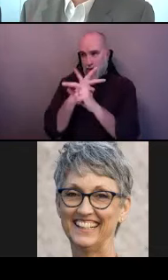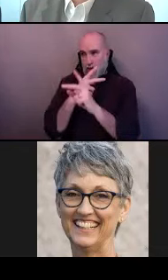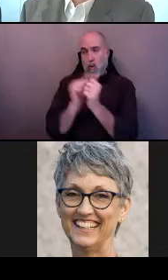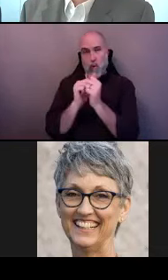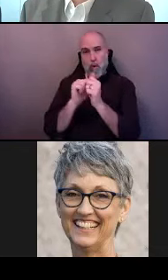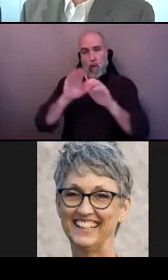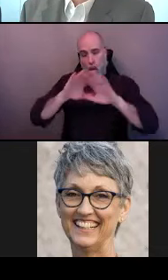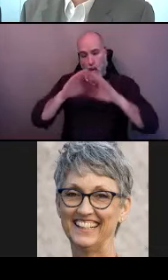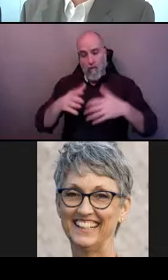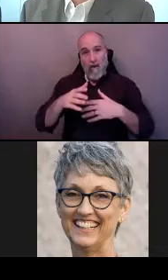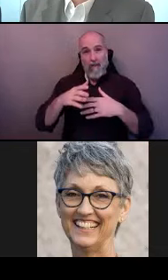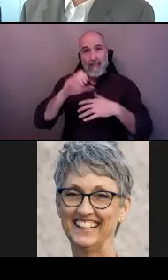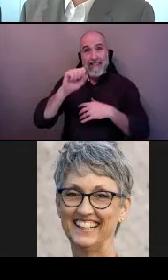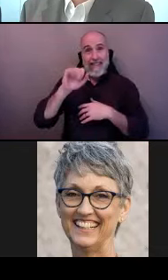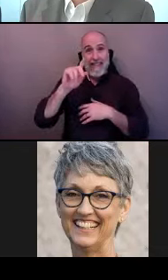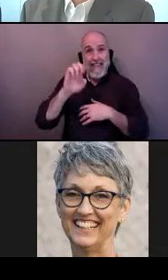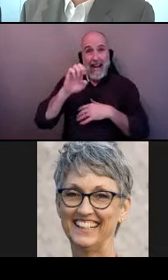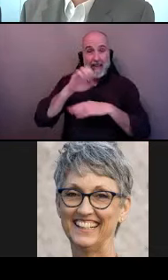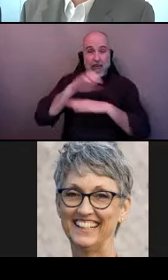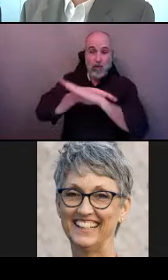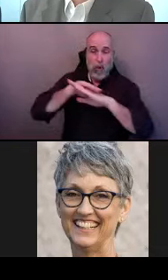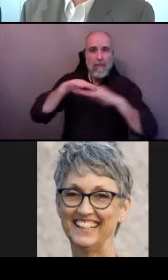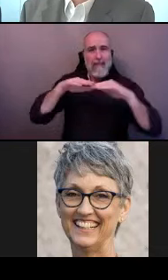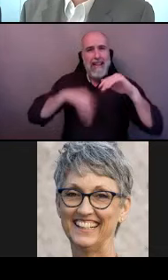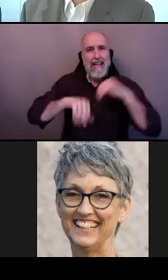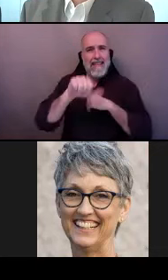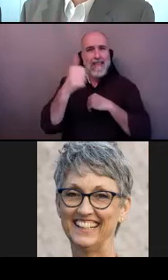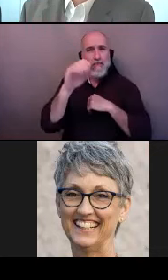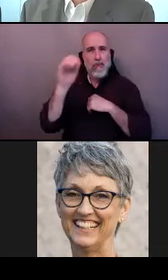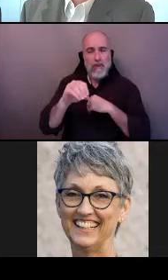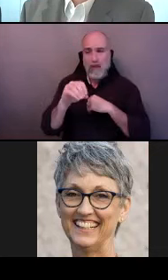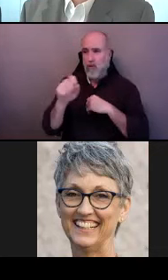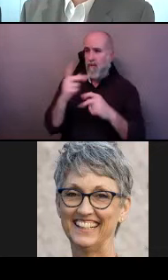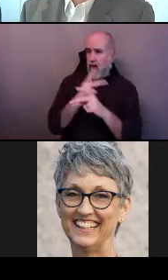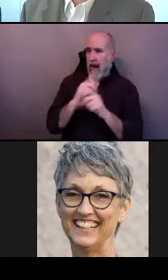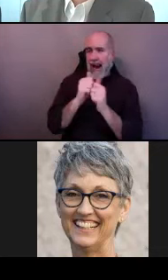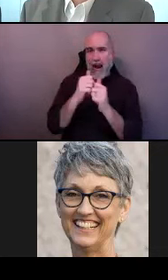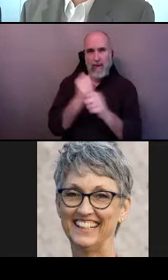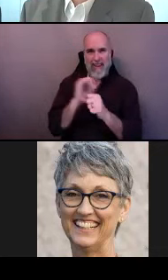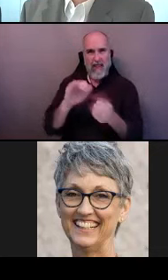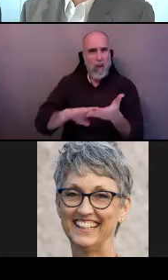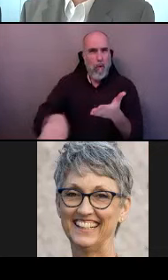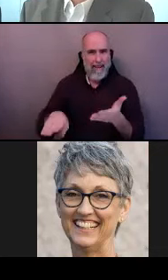slope is less than 10%. So they're looking at how can we go about getting a switchback waiver.